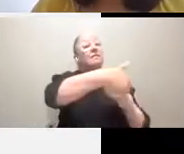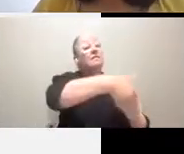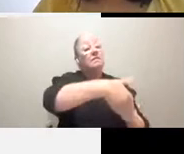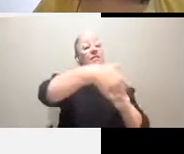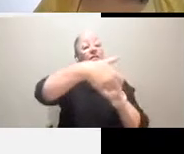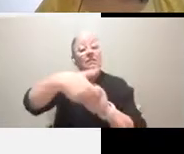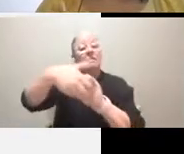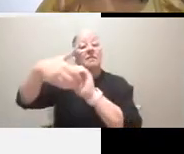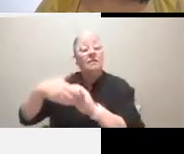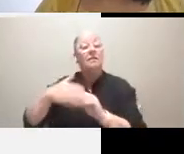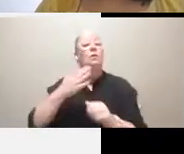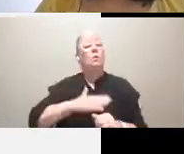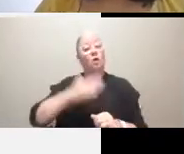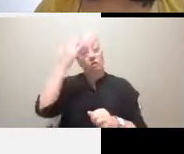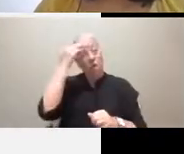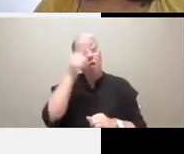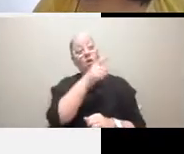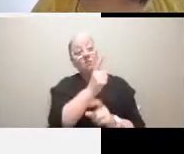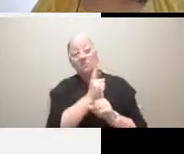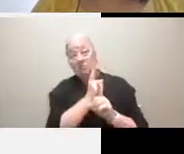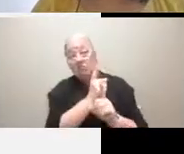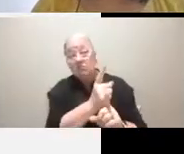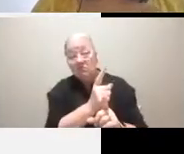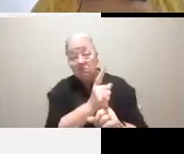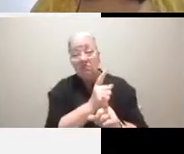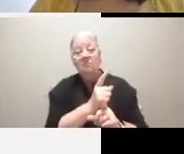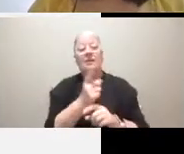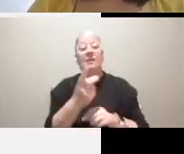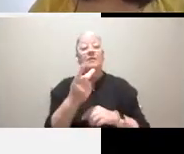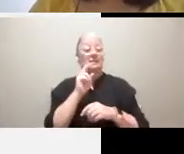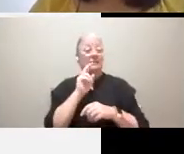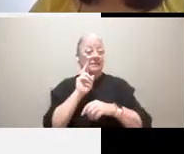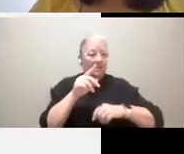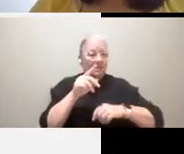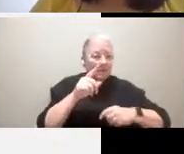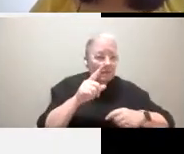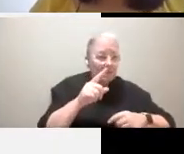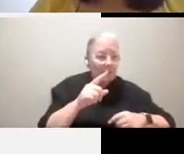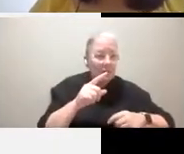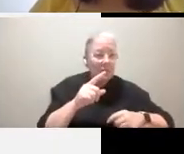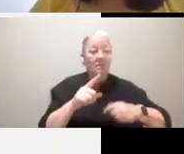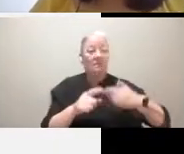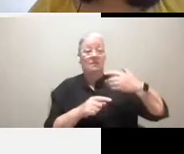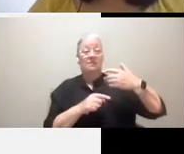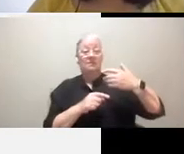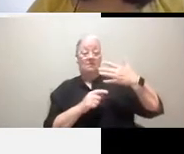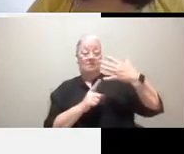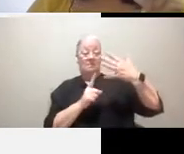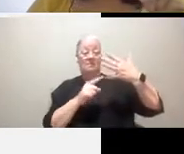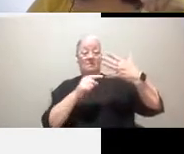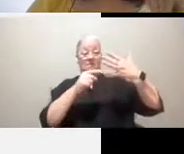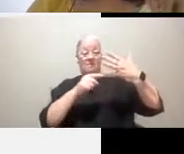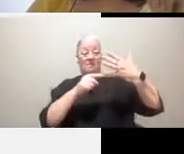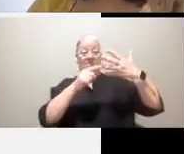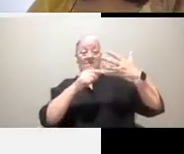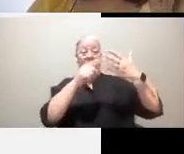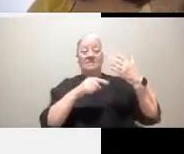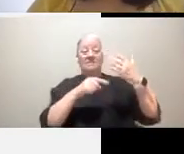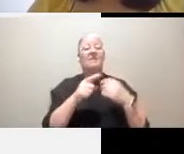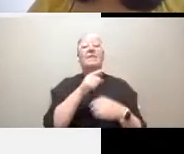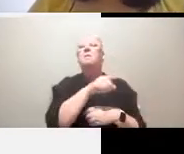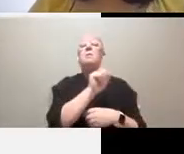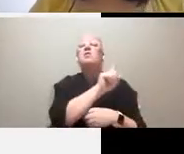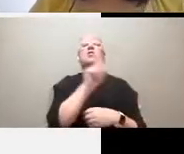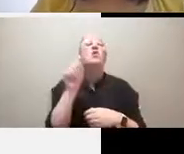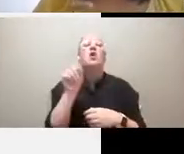safeguarding or not. So in the last 2 points, if a partner does not have a safeguarding policy, sometimes they have a policy